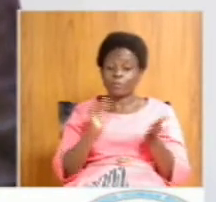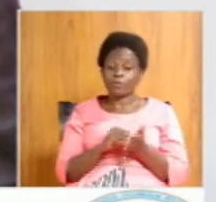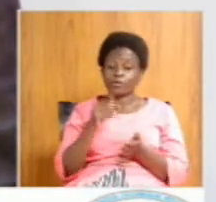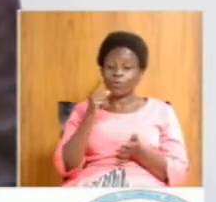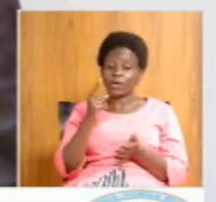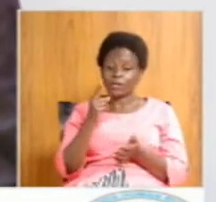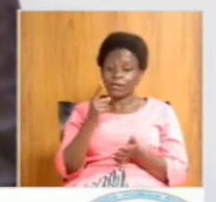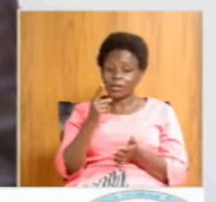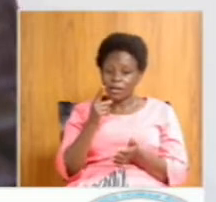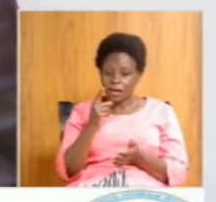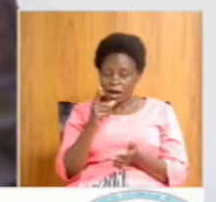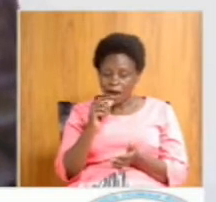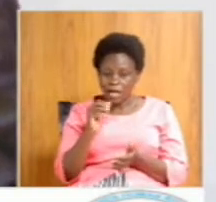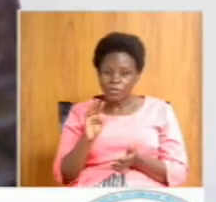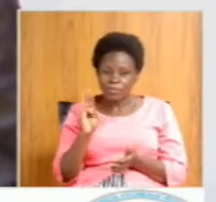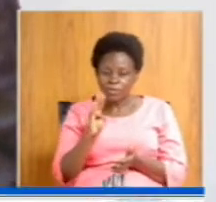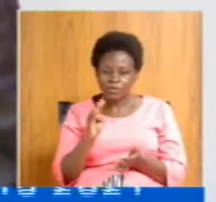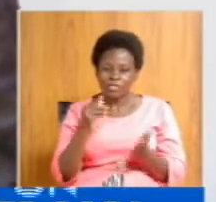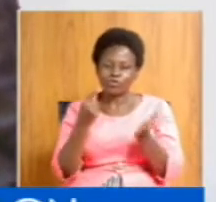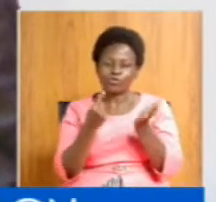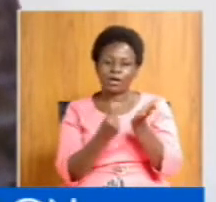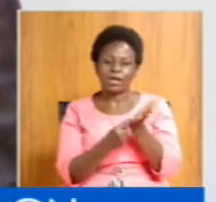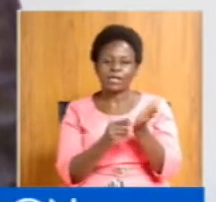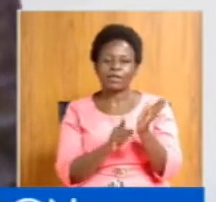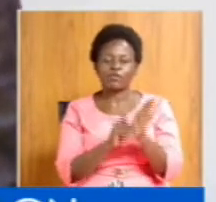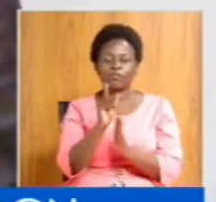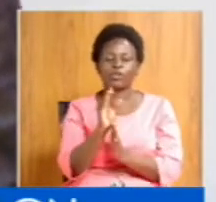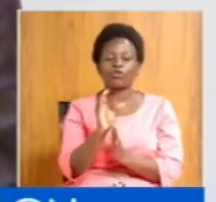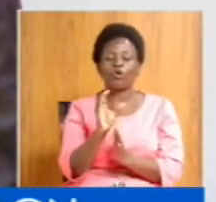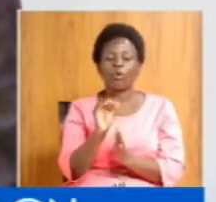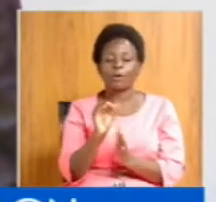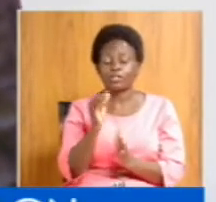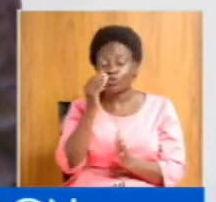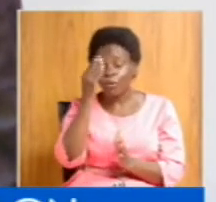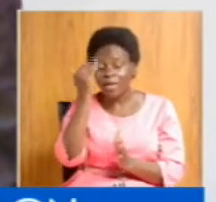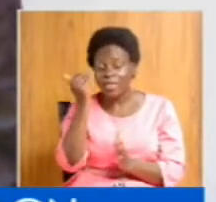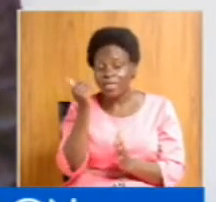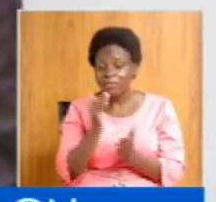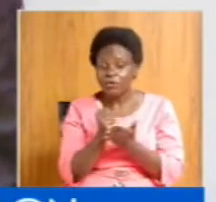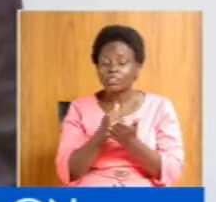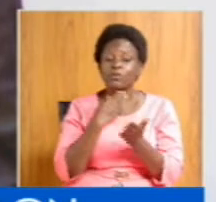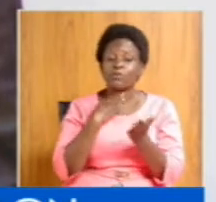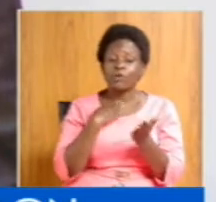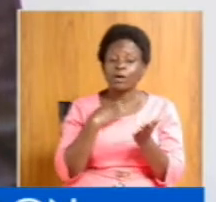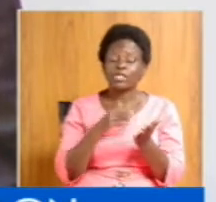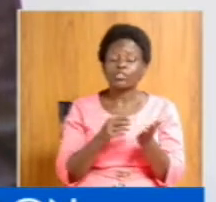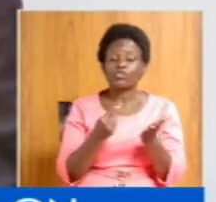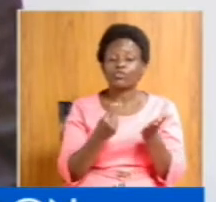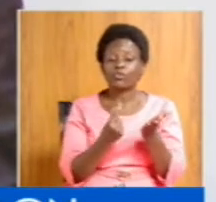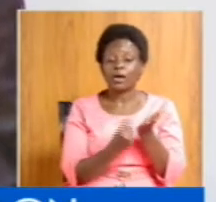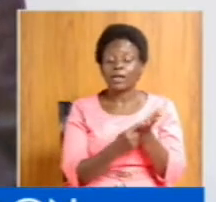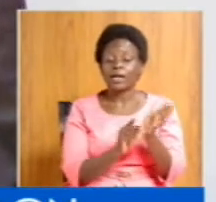billion shillings into Uganda development corporation why was this because we wanted Uganda development corporation